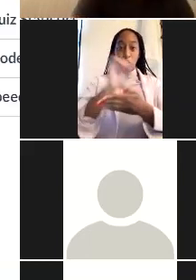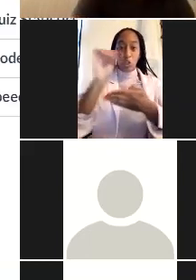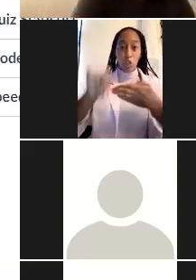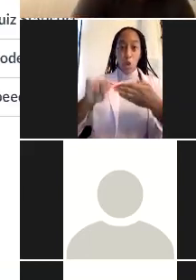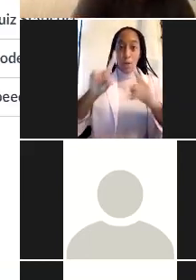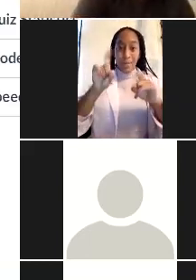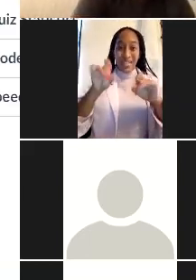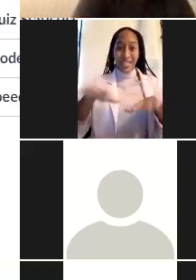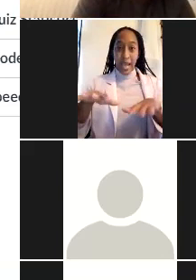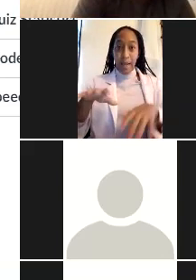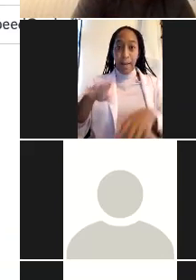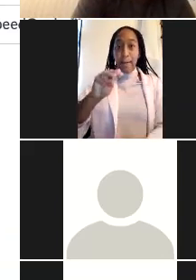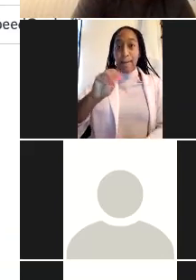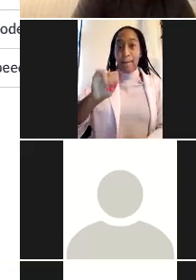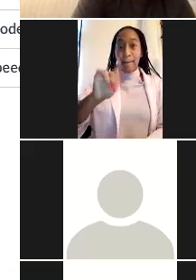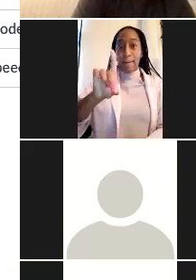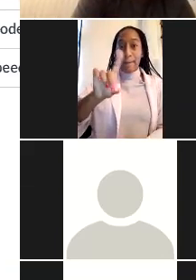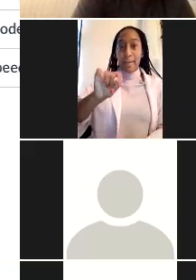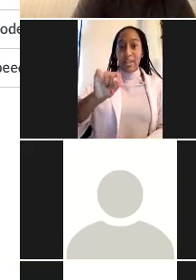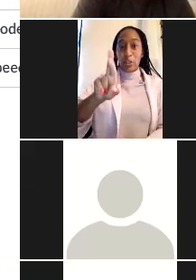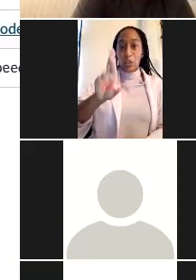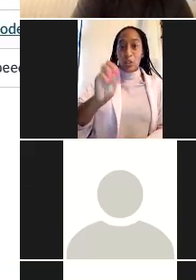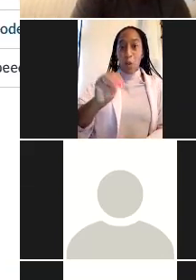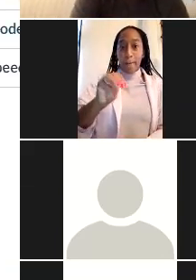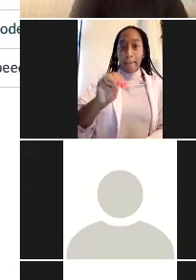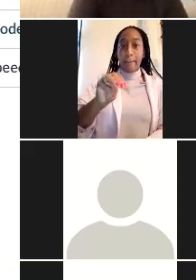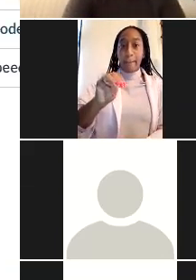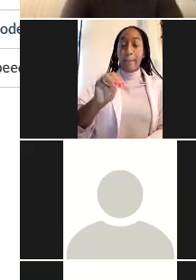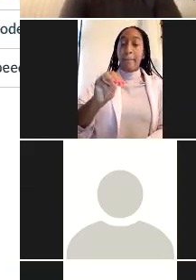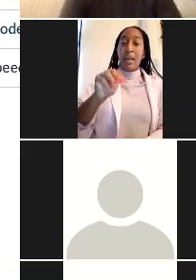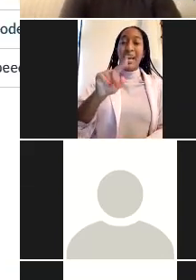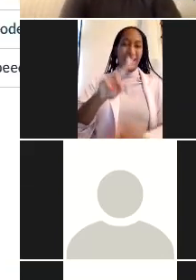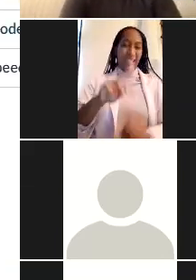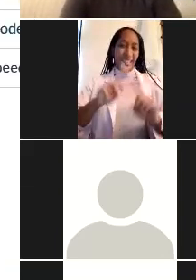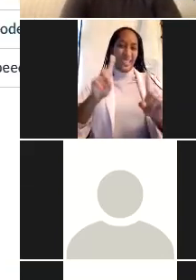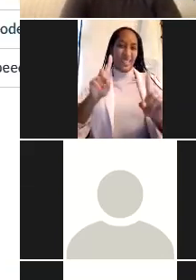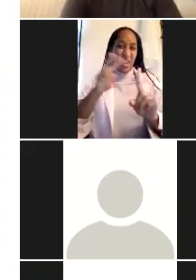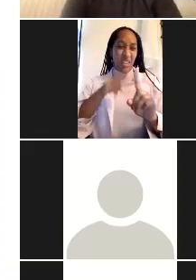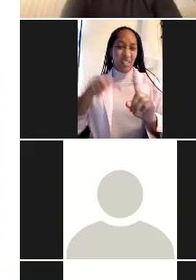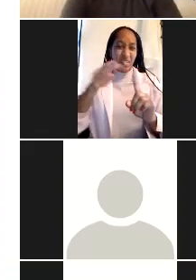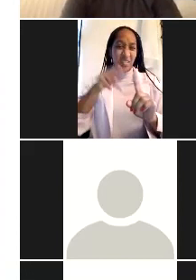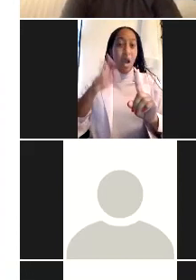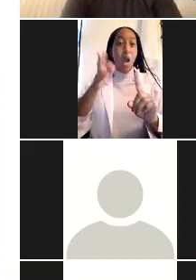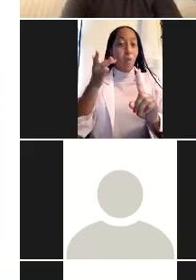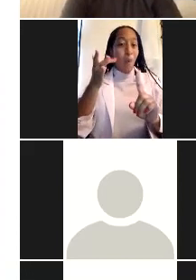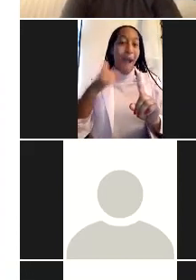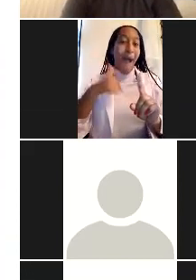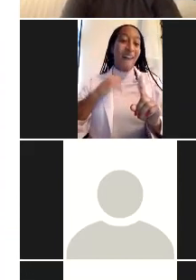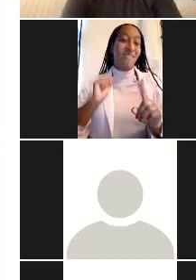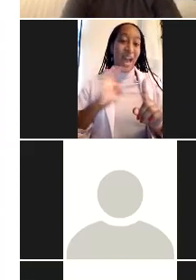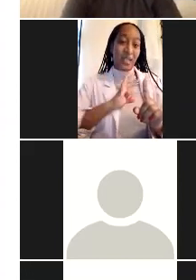that, mine looks different because I'm a faculty member, but if I go into student view, this is actually what you